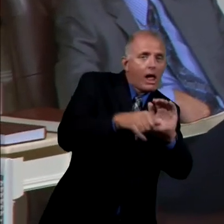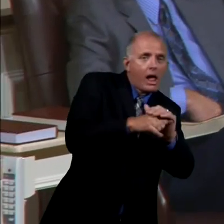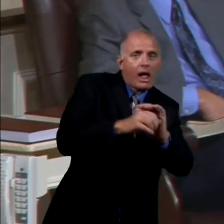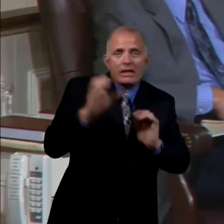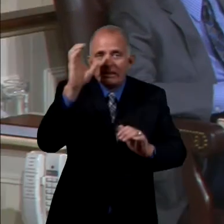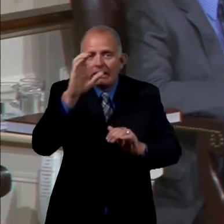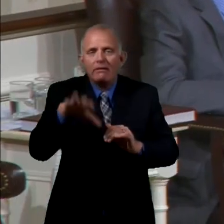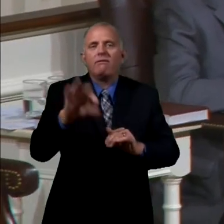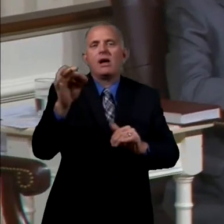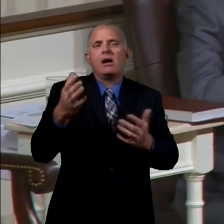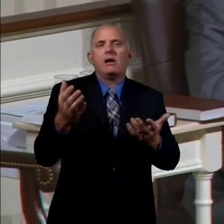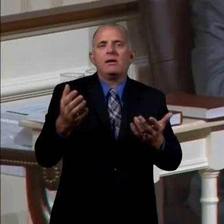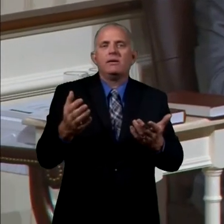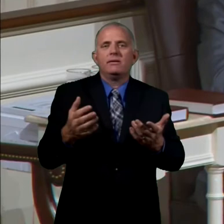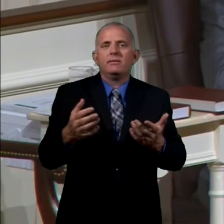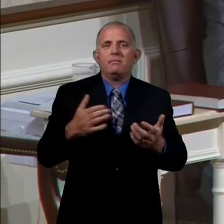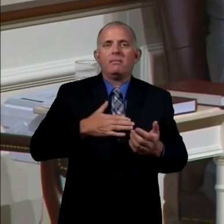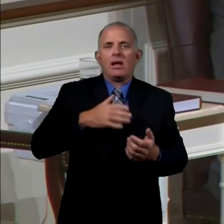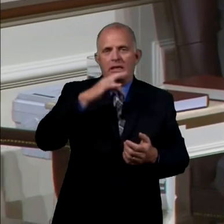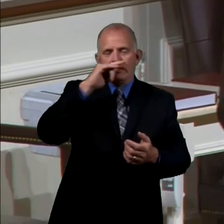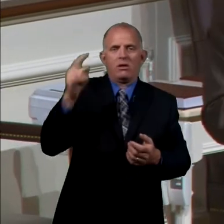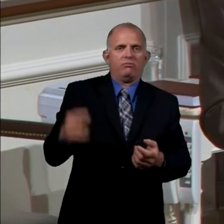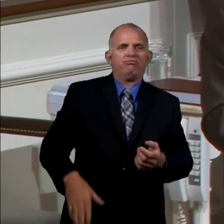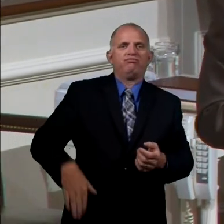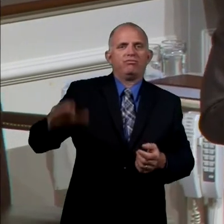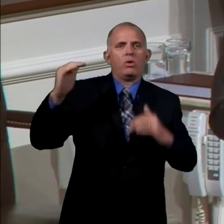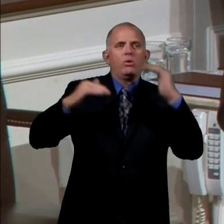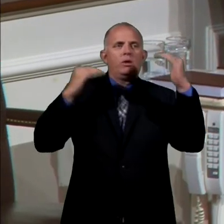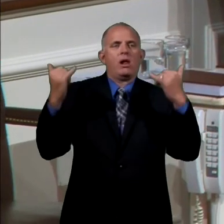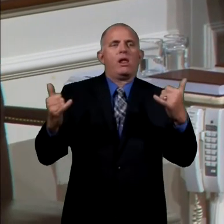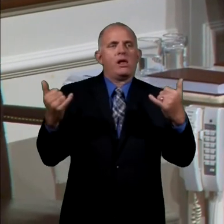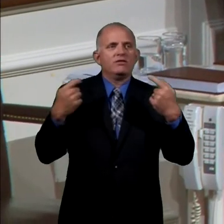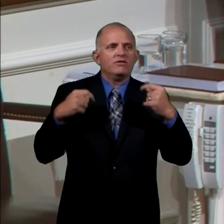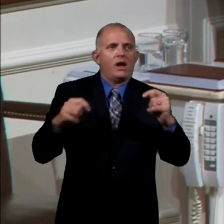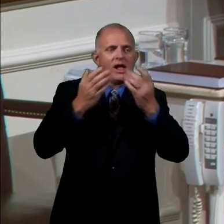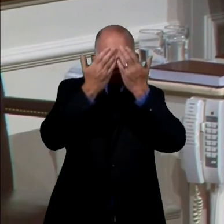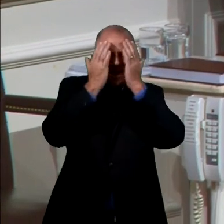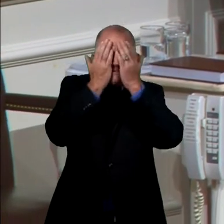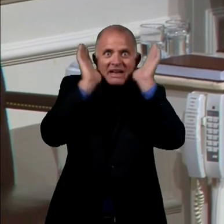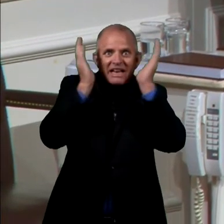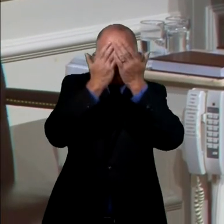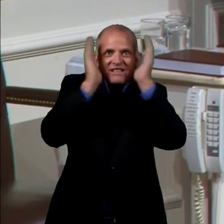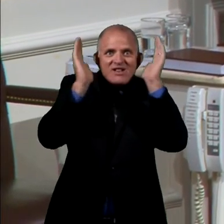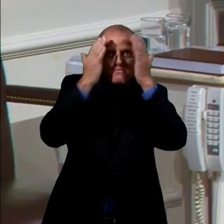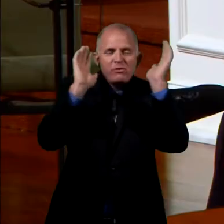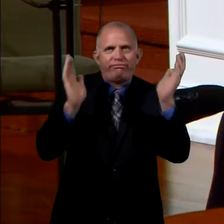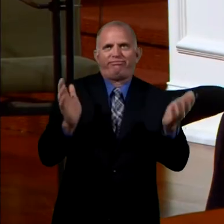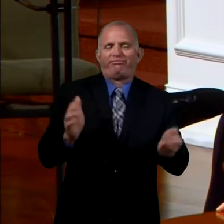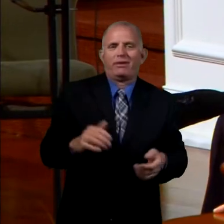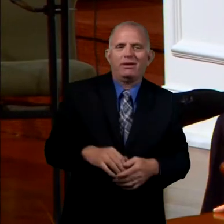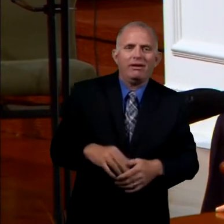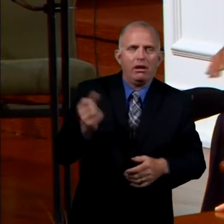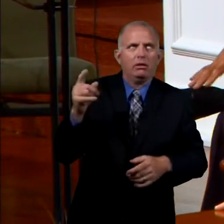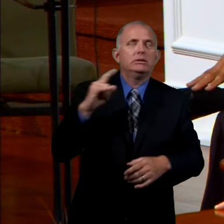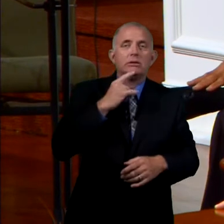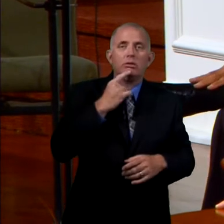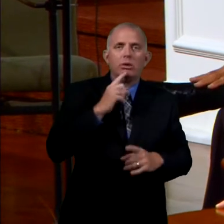can't remember my kids now. They're all pretty much adults. If I try to play peekaboo with them, they'd be like, Dad, are you serious right now?